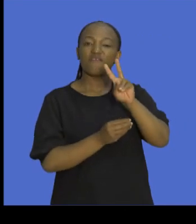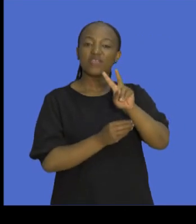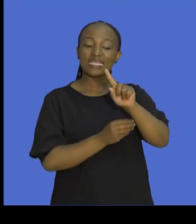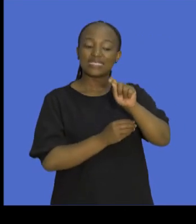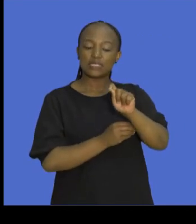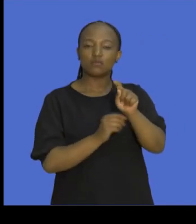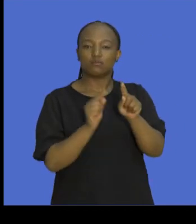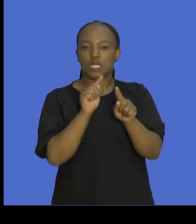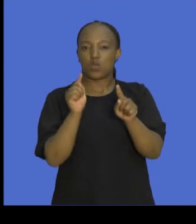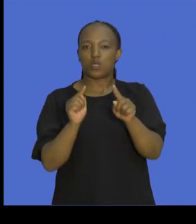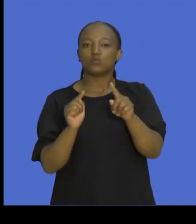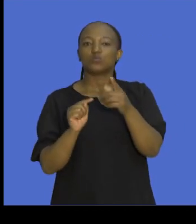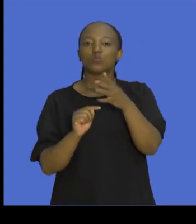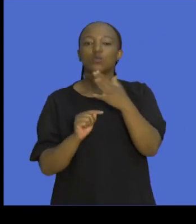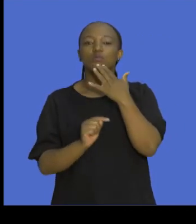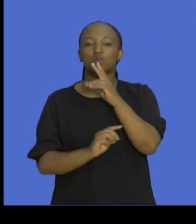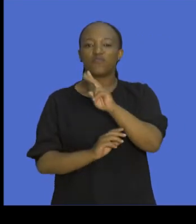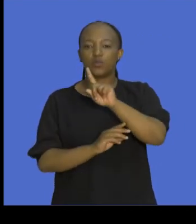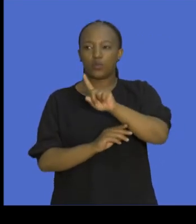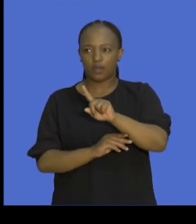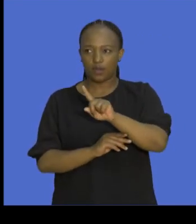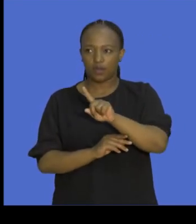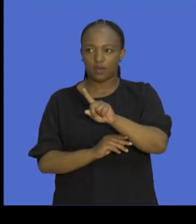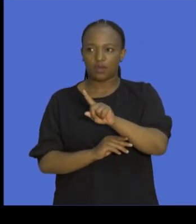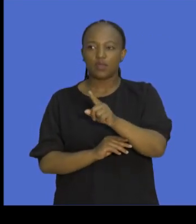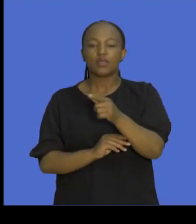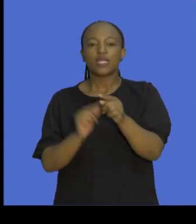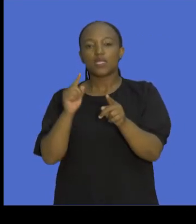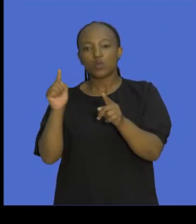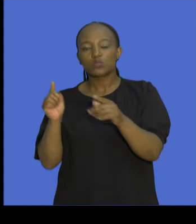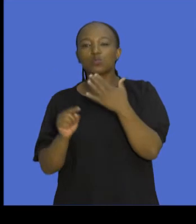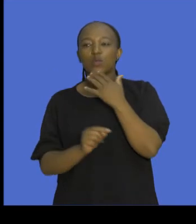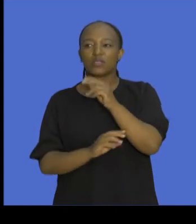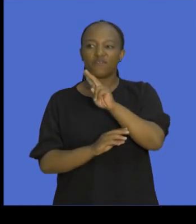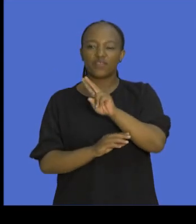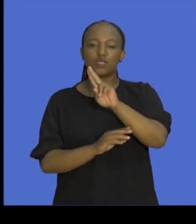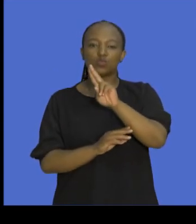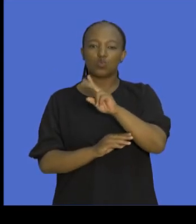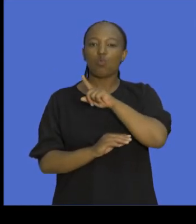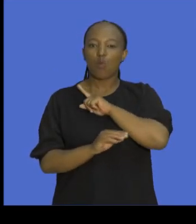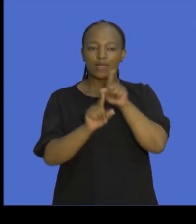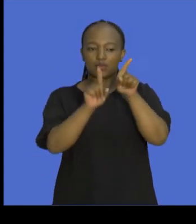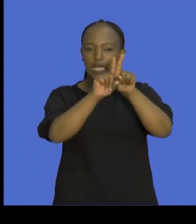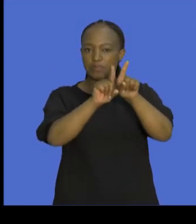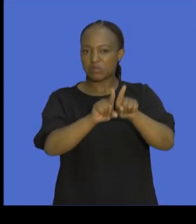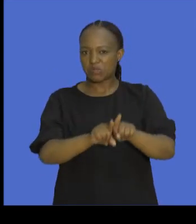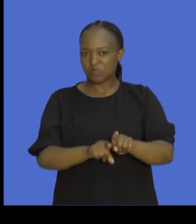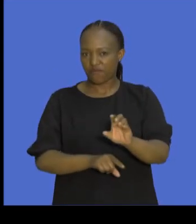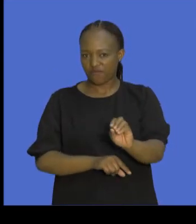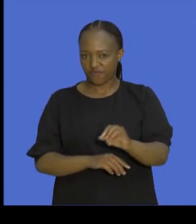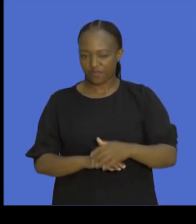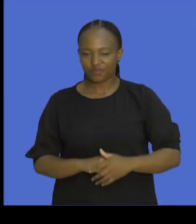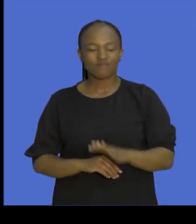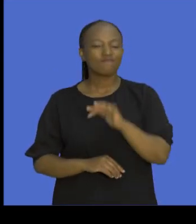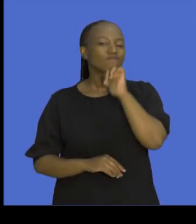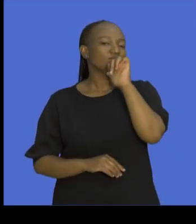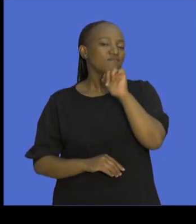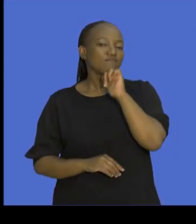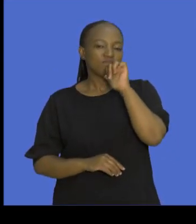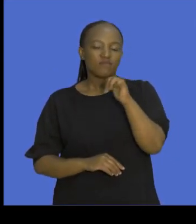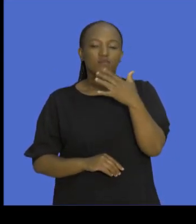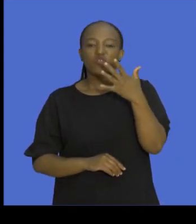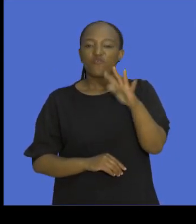to V1, okay, which is equals to what? V2, okay. The trend is such that no